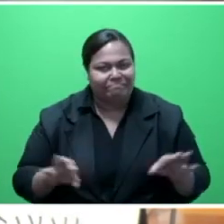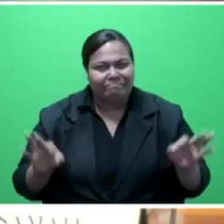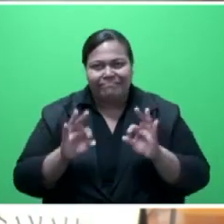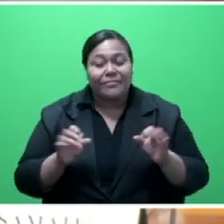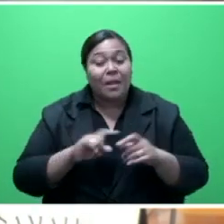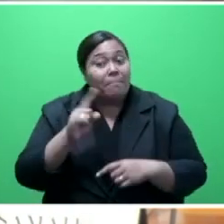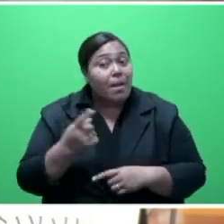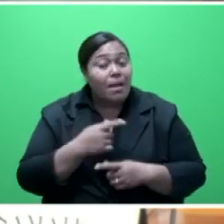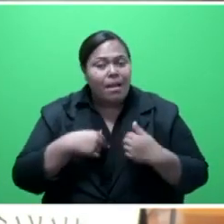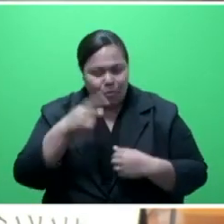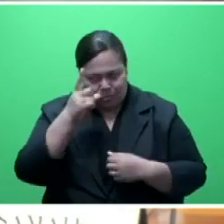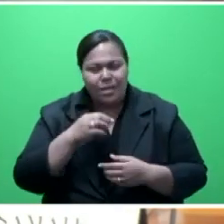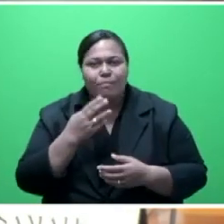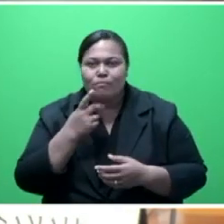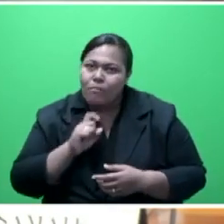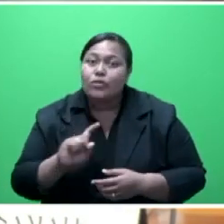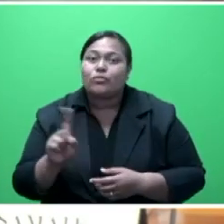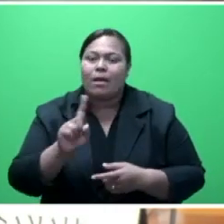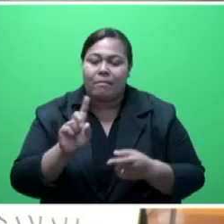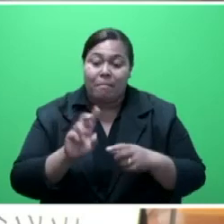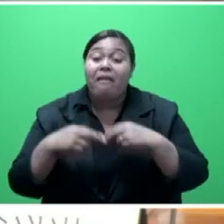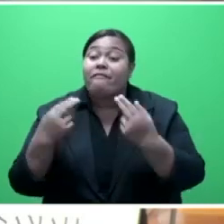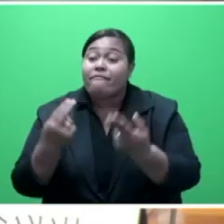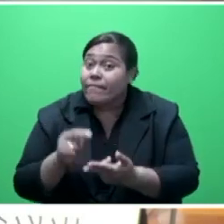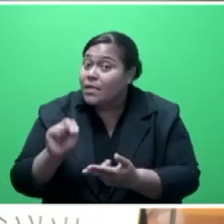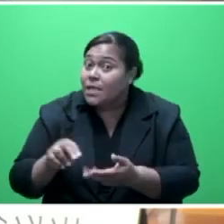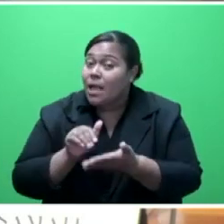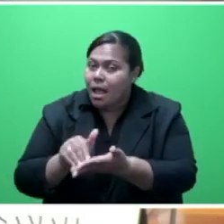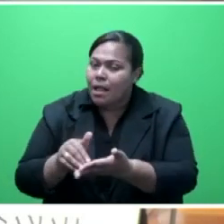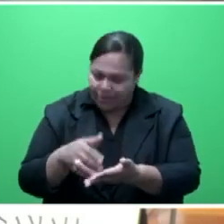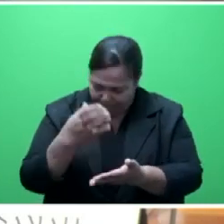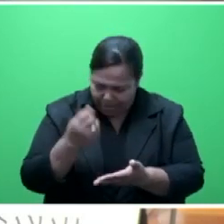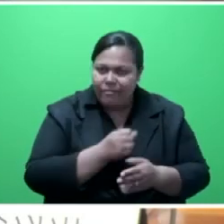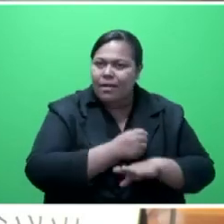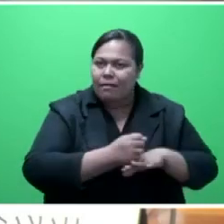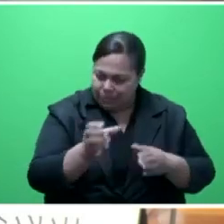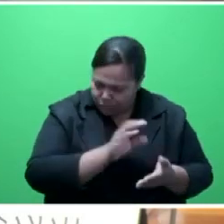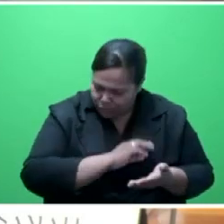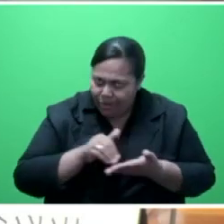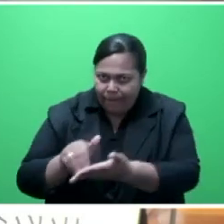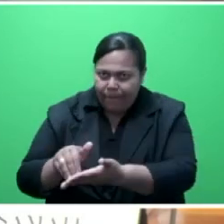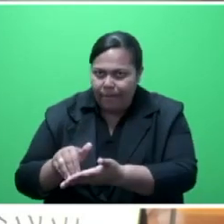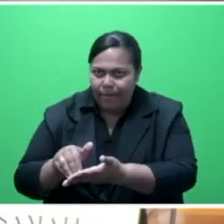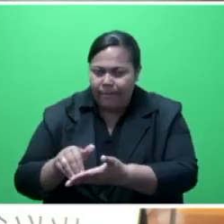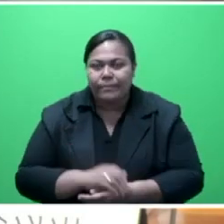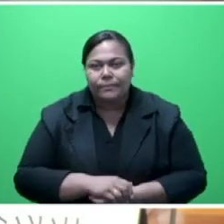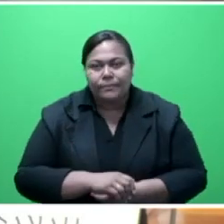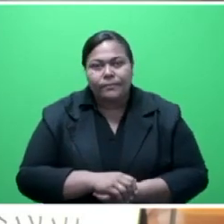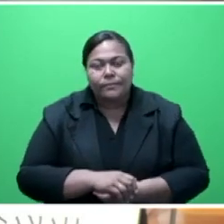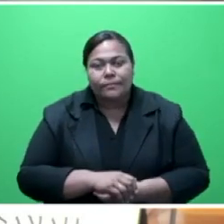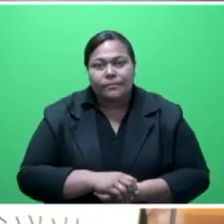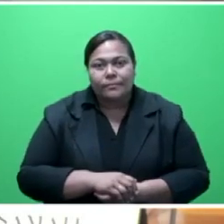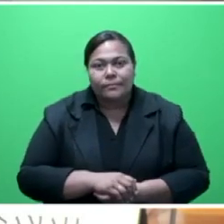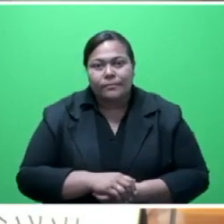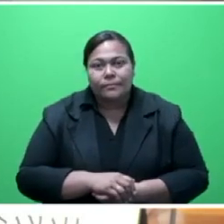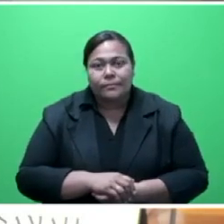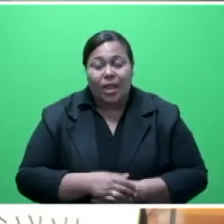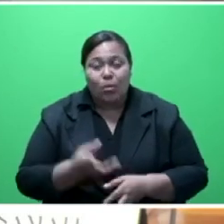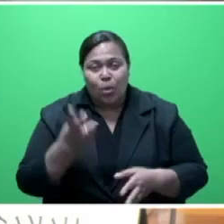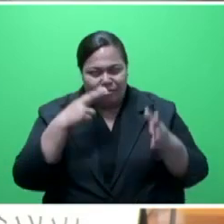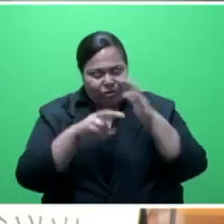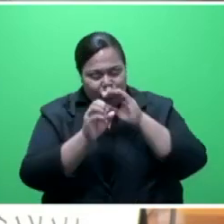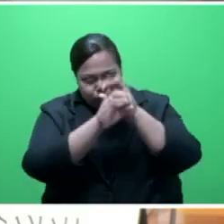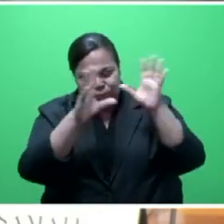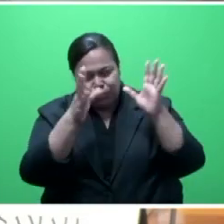Families who need our help will have it. We have a vision for this country that no crisis can shake, and that vision aims to uplift